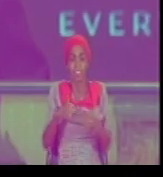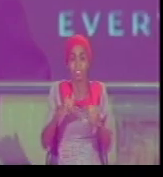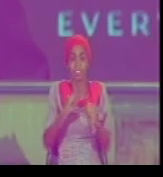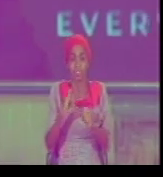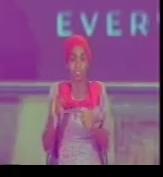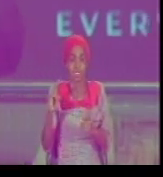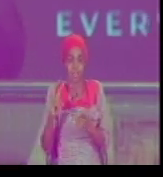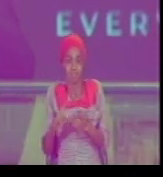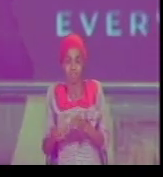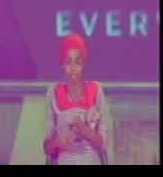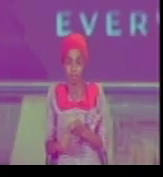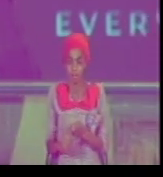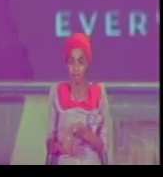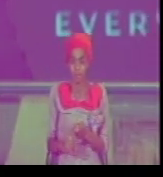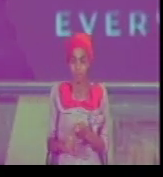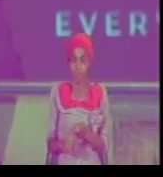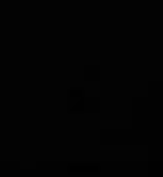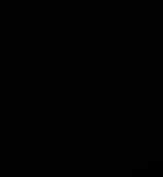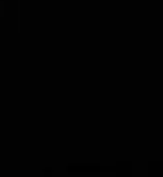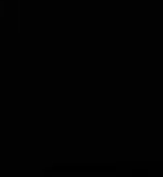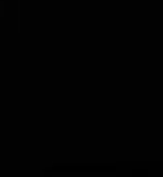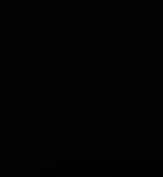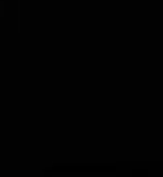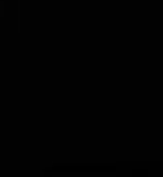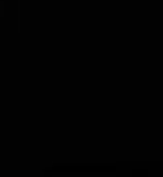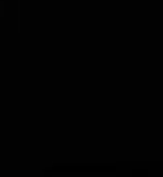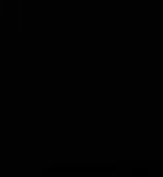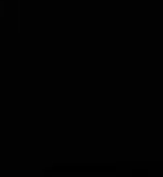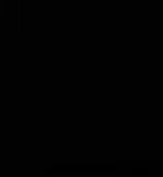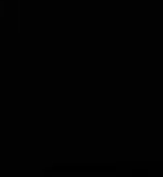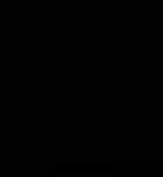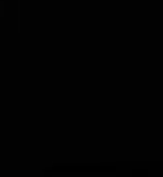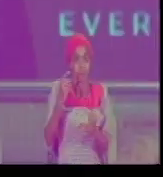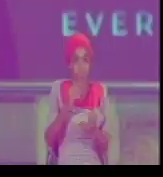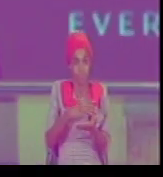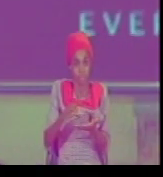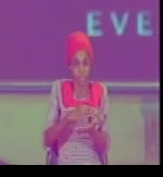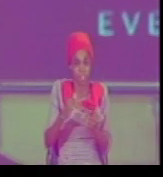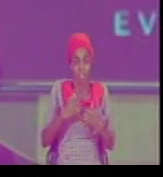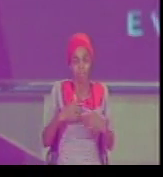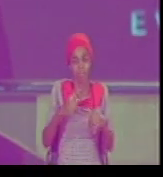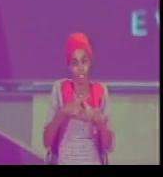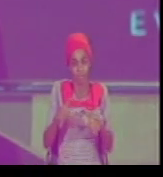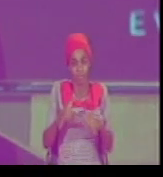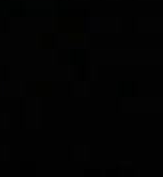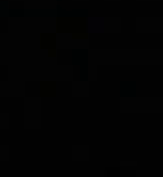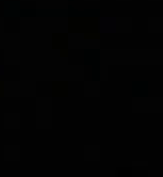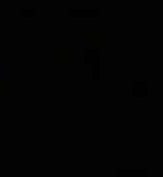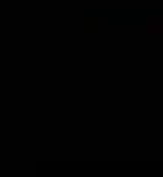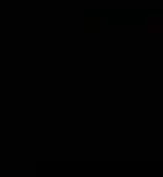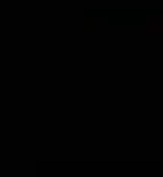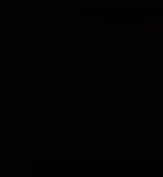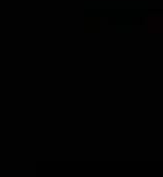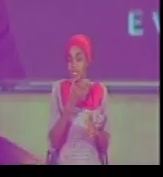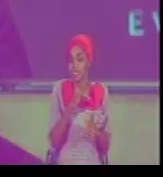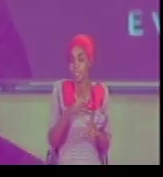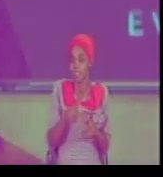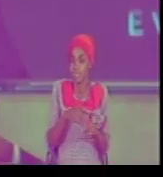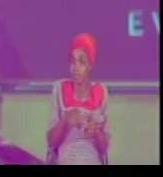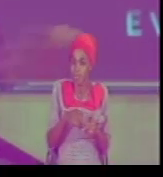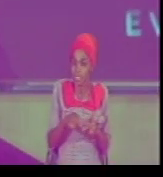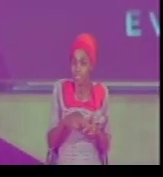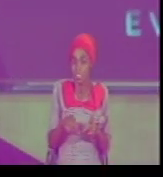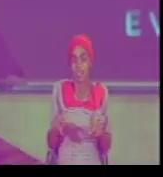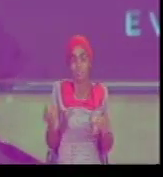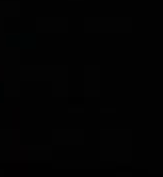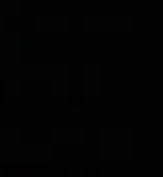that will calm you. Music has various levels. Classical music like the Messiah, then there is